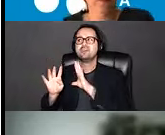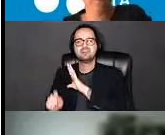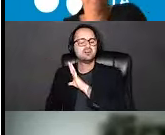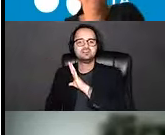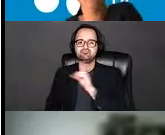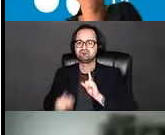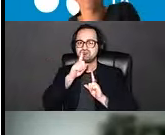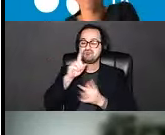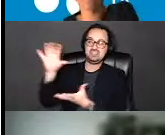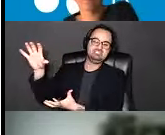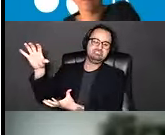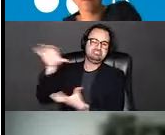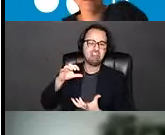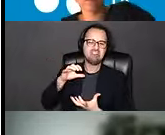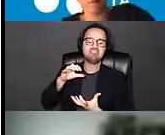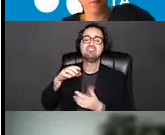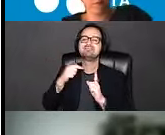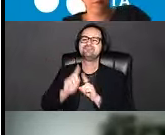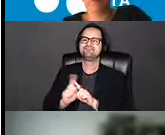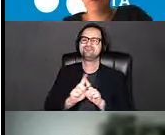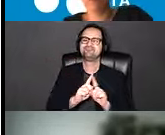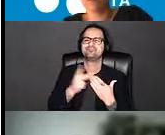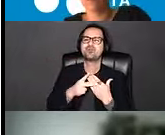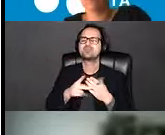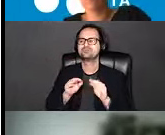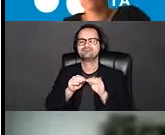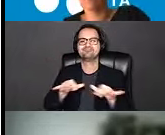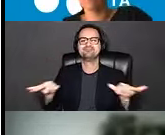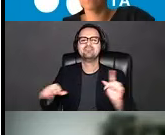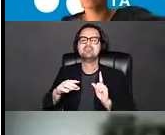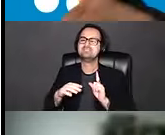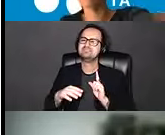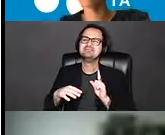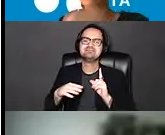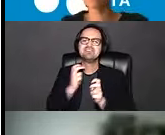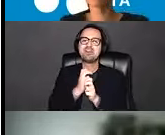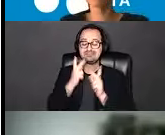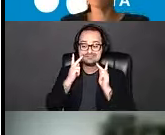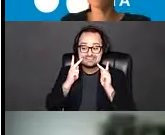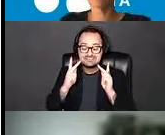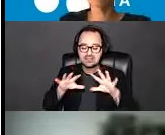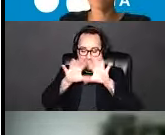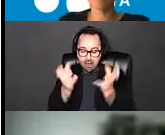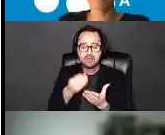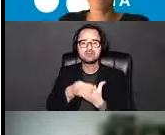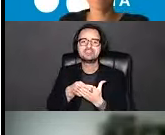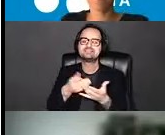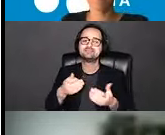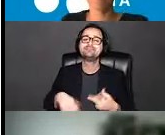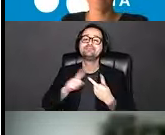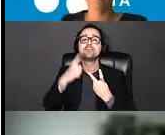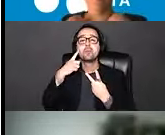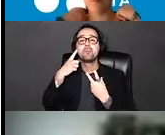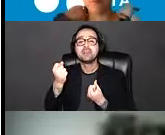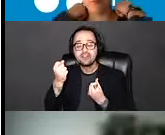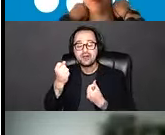one big pot of money. It's lots of different programs they sent it out. So it's a little harder to see all the money, but it's a lot. Mental health and substance